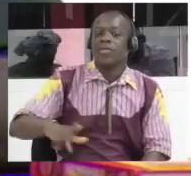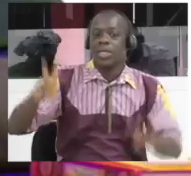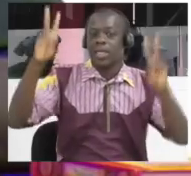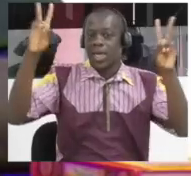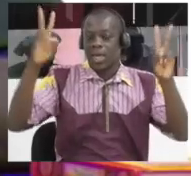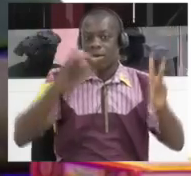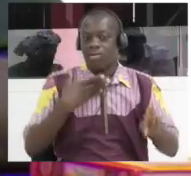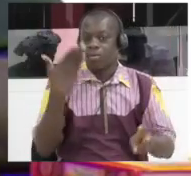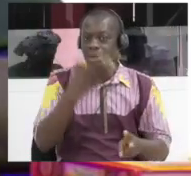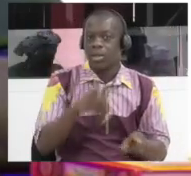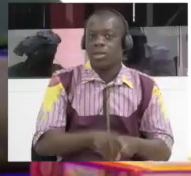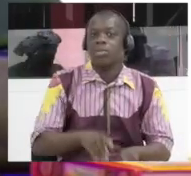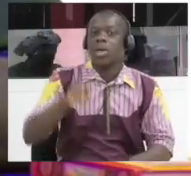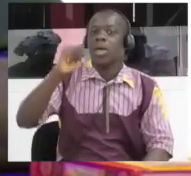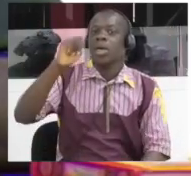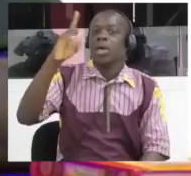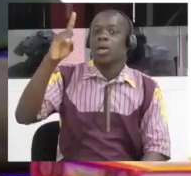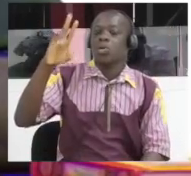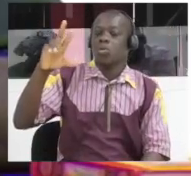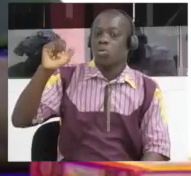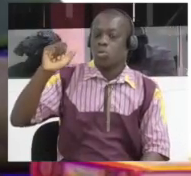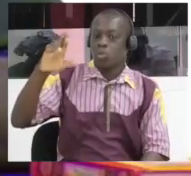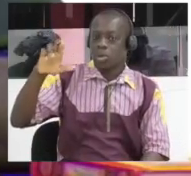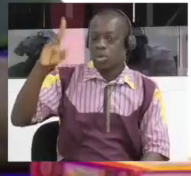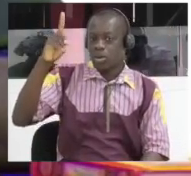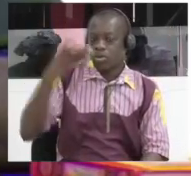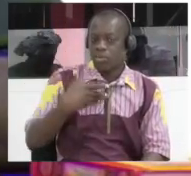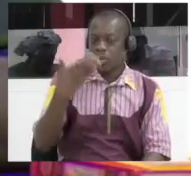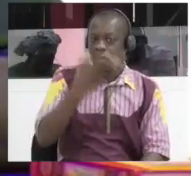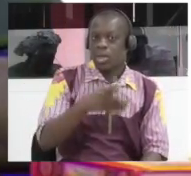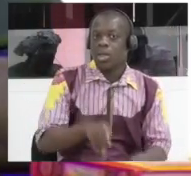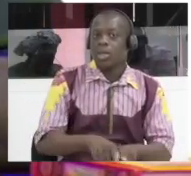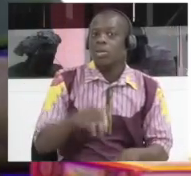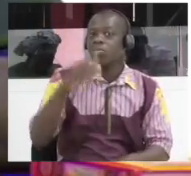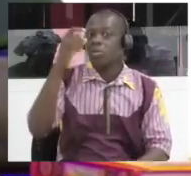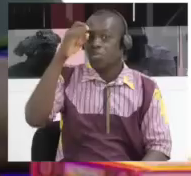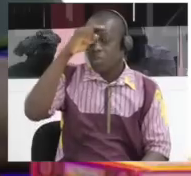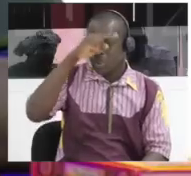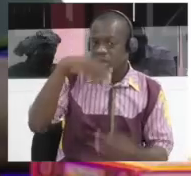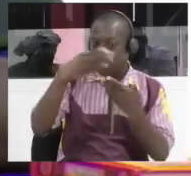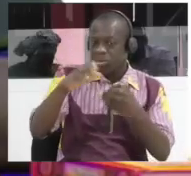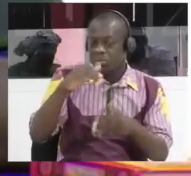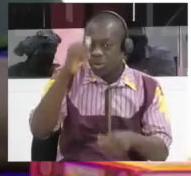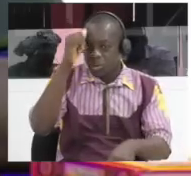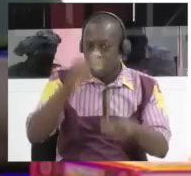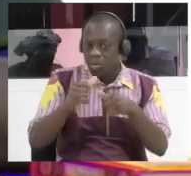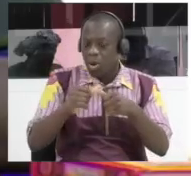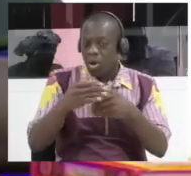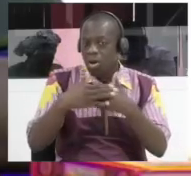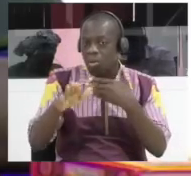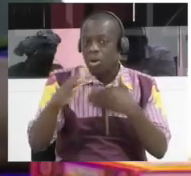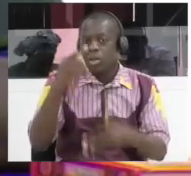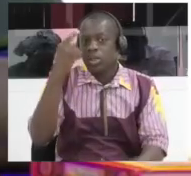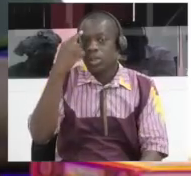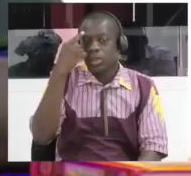Lieutenant Yai Jamme was there. Lieutenant Edward Singata was there. I think if my memory serves me very well, I